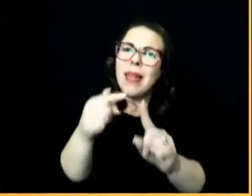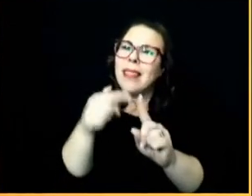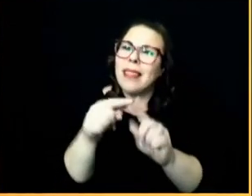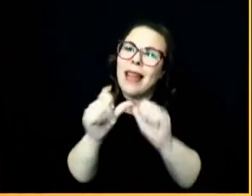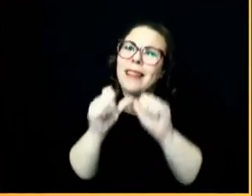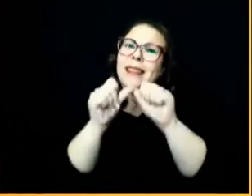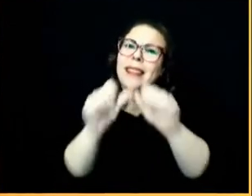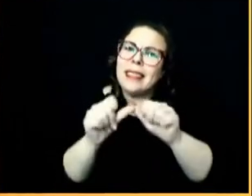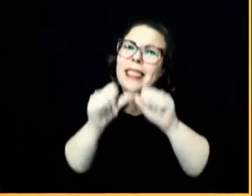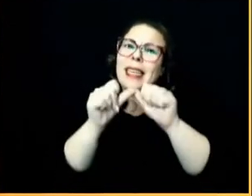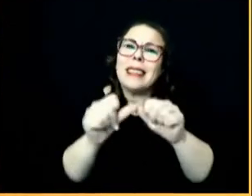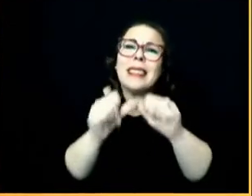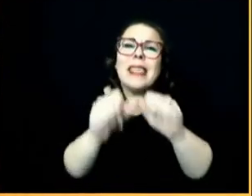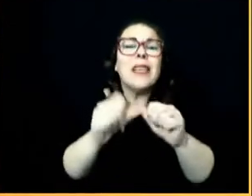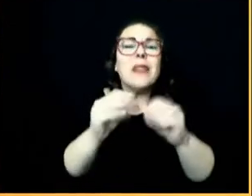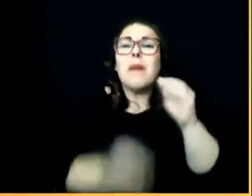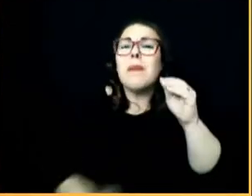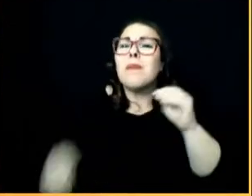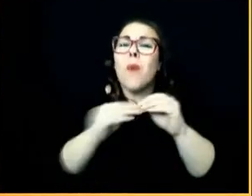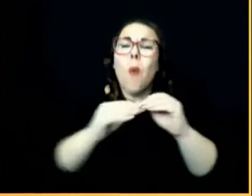and harder.